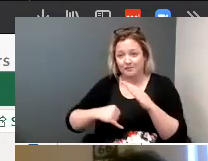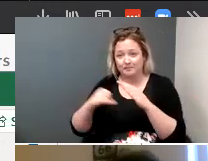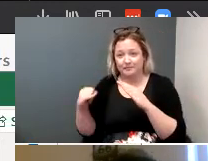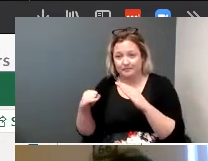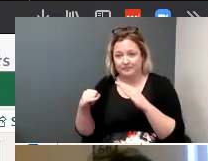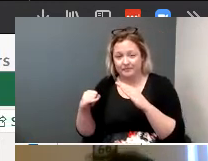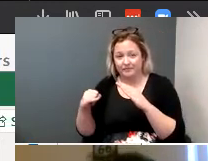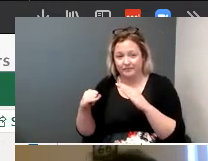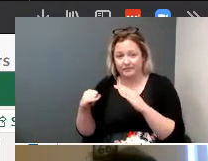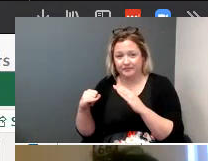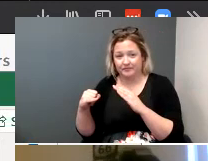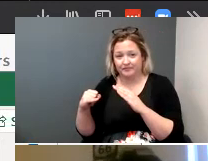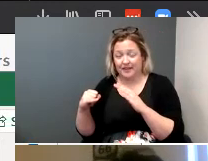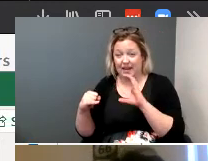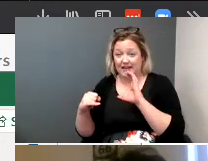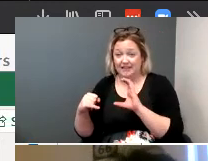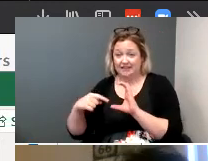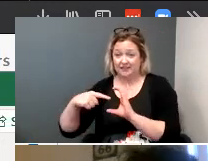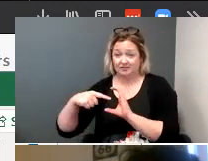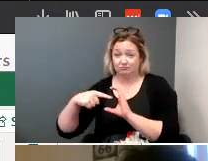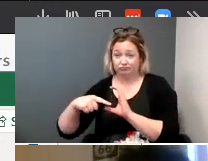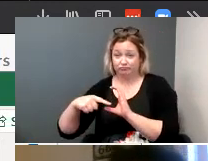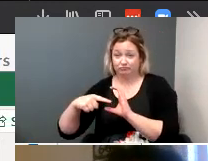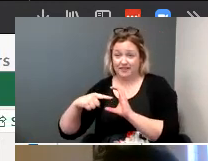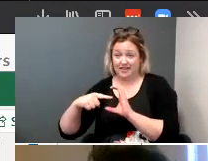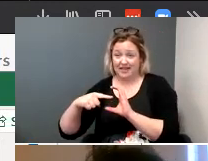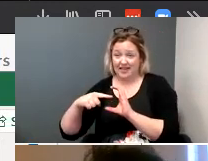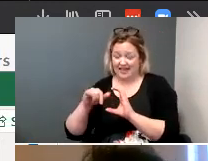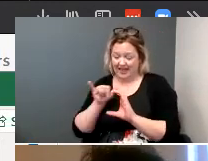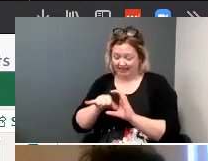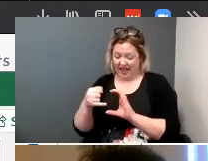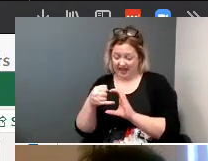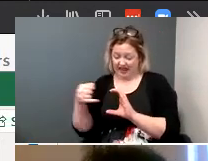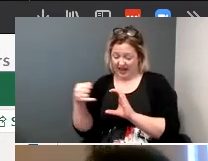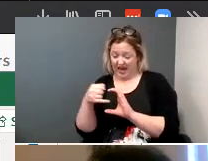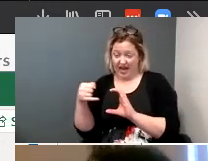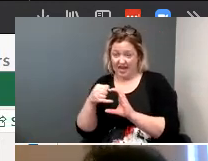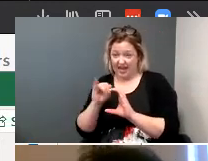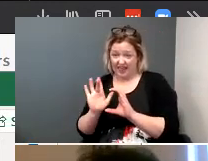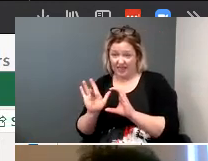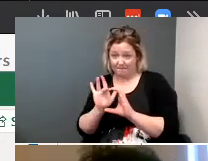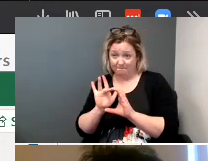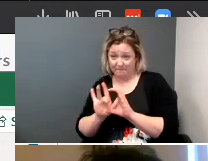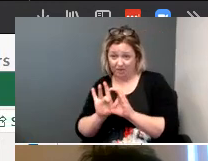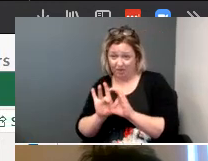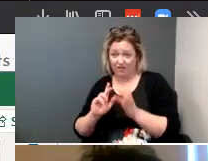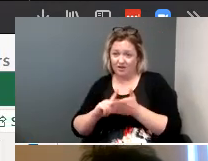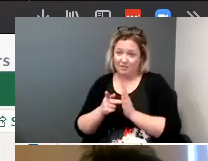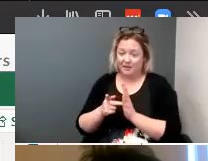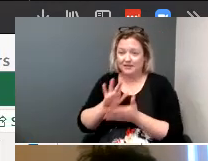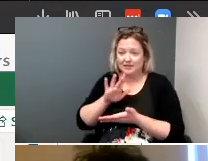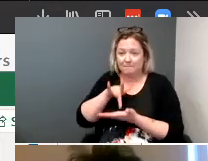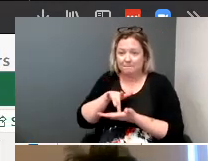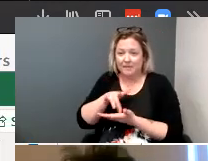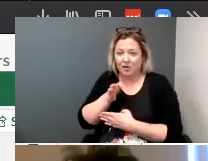average case. So that is how a weird way of remembering this thing, but yes, so you guys are correct. Yes.